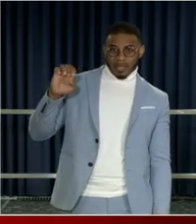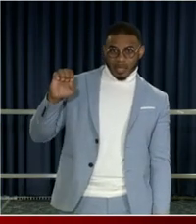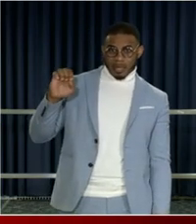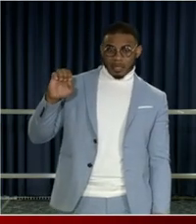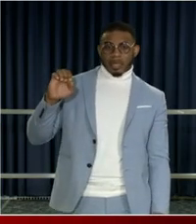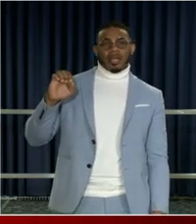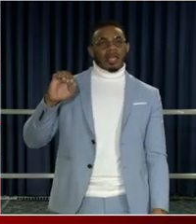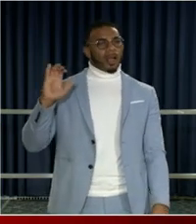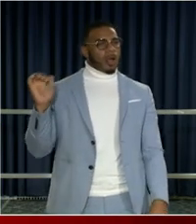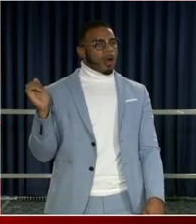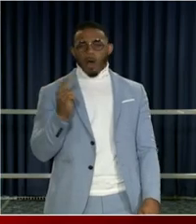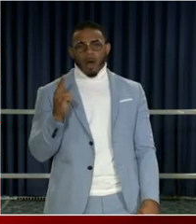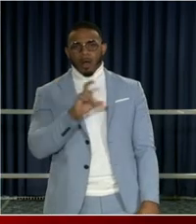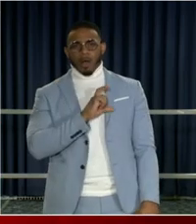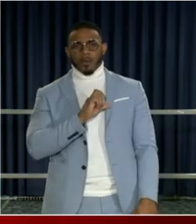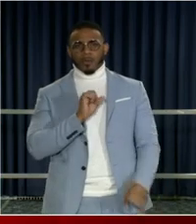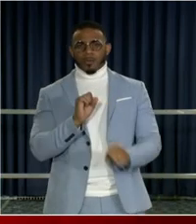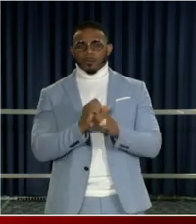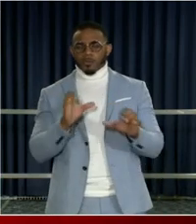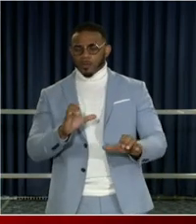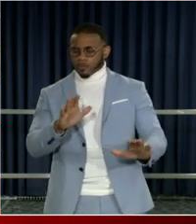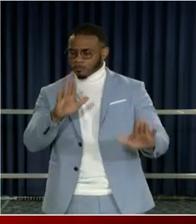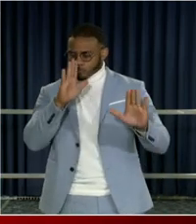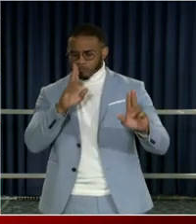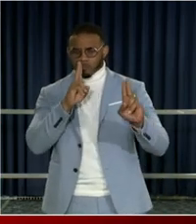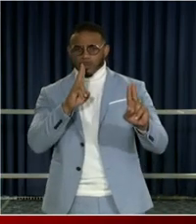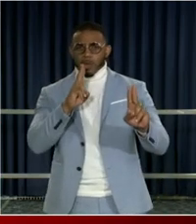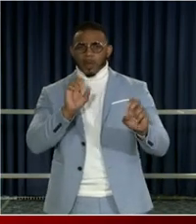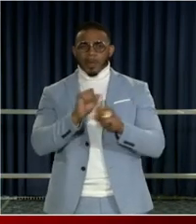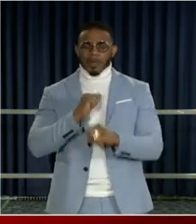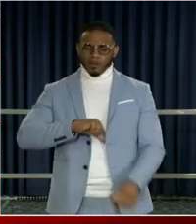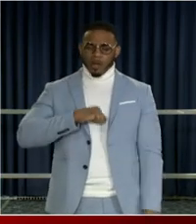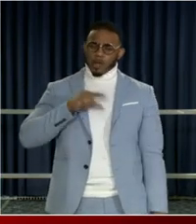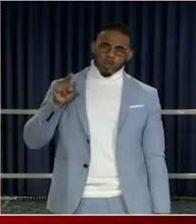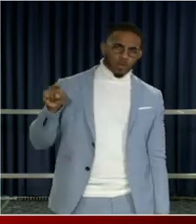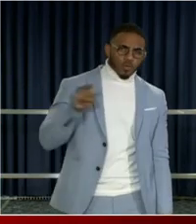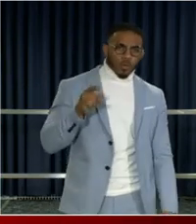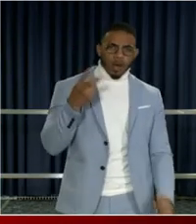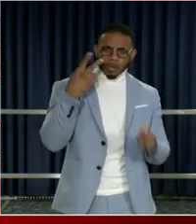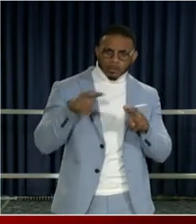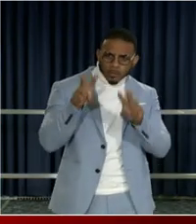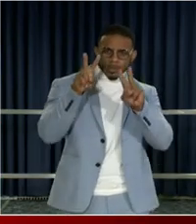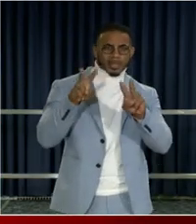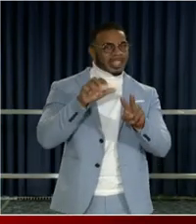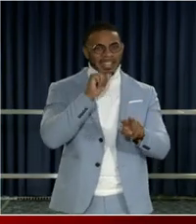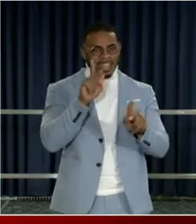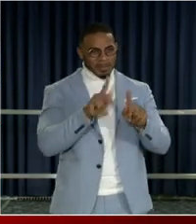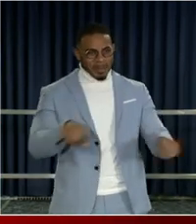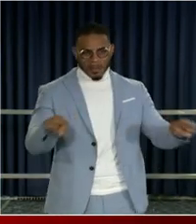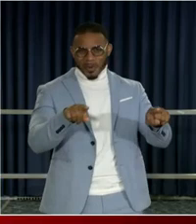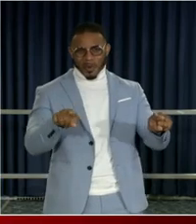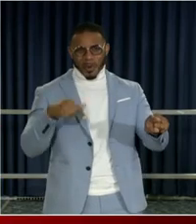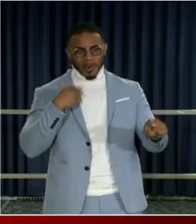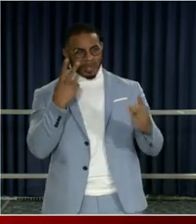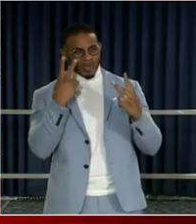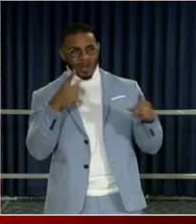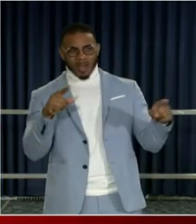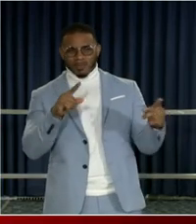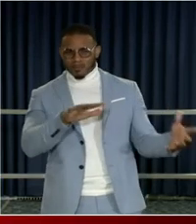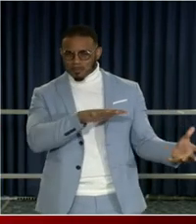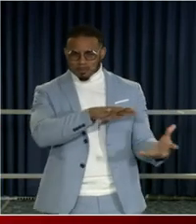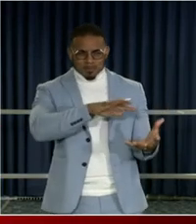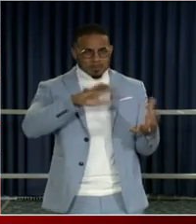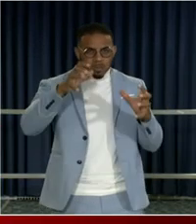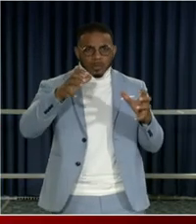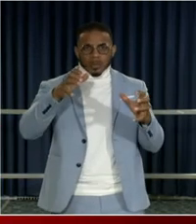performed admirably, you made us proud. You are the patriots, not the people we saw